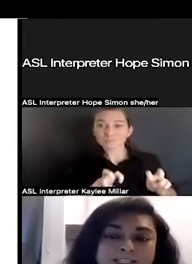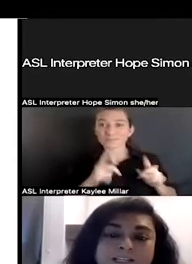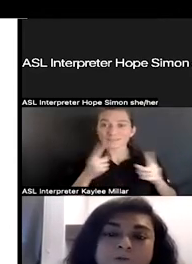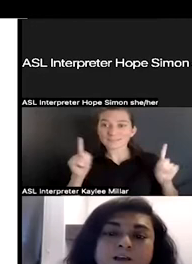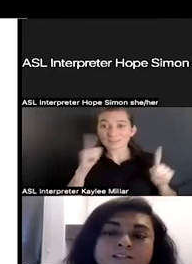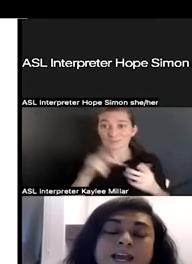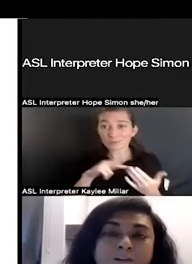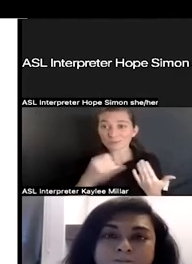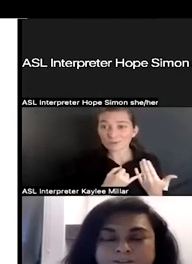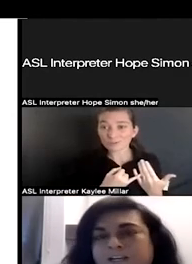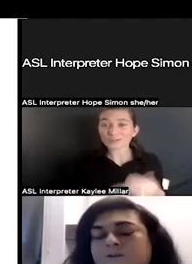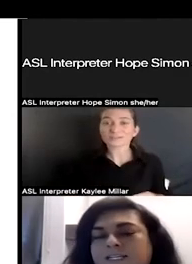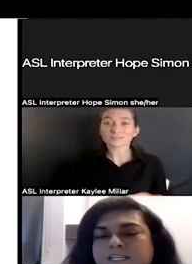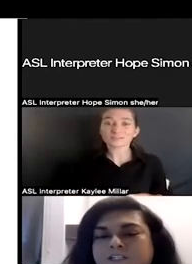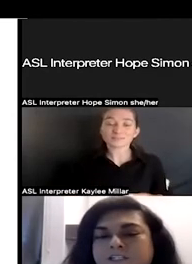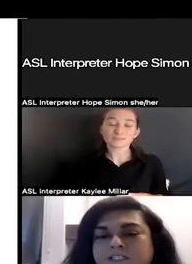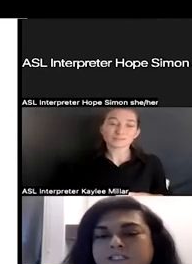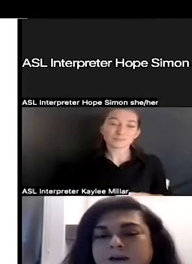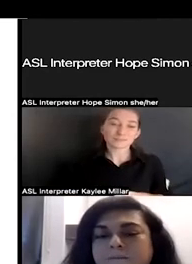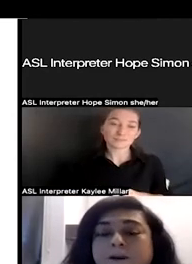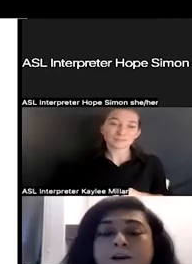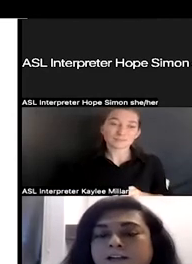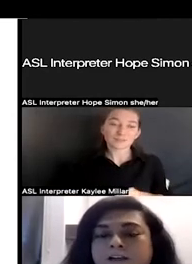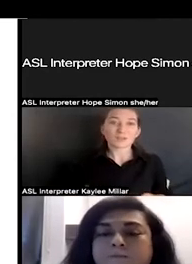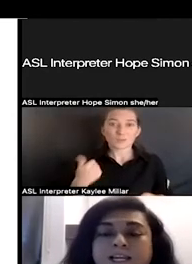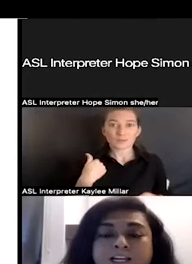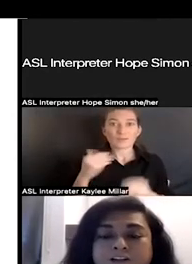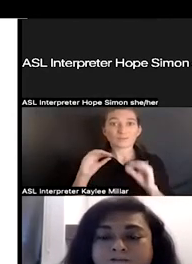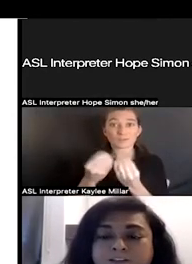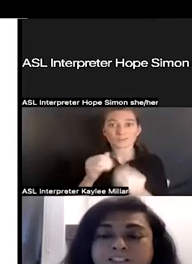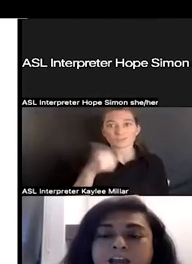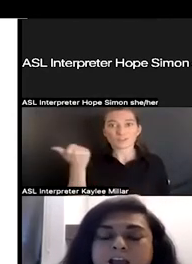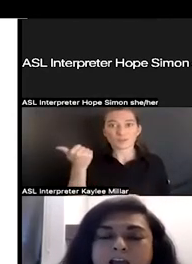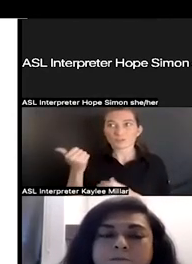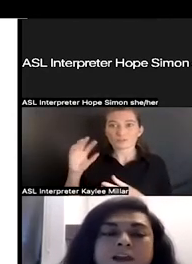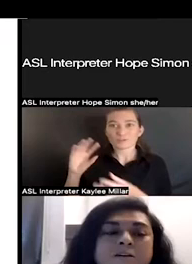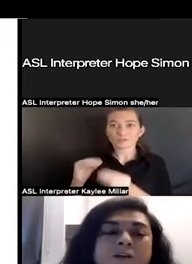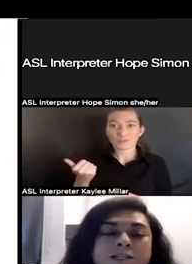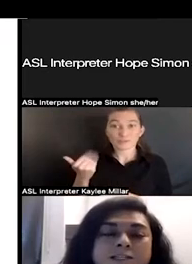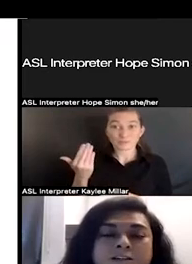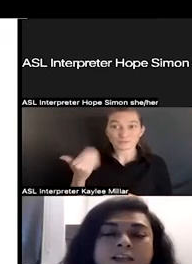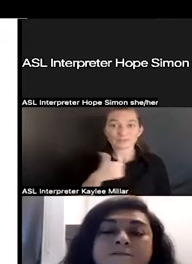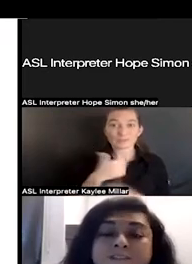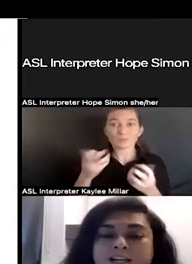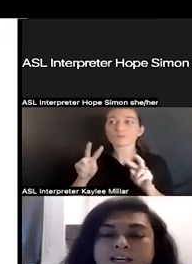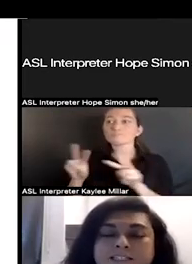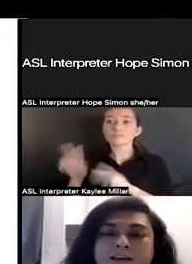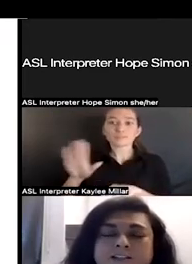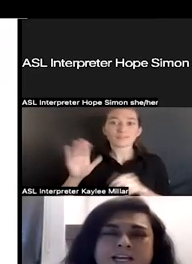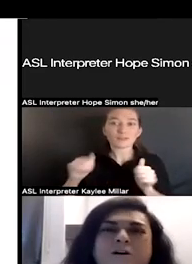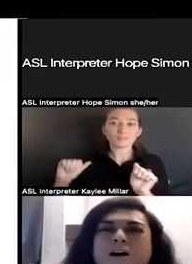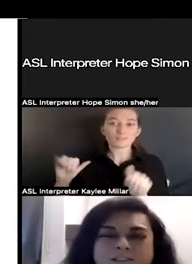participants as well as the other 15 organizations periodically on their mitigation efforts. And we continually